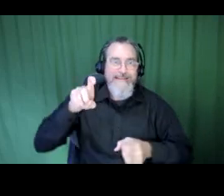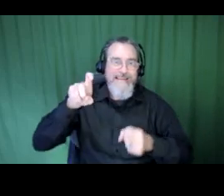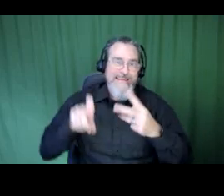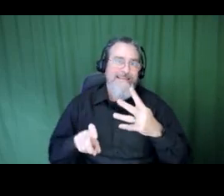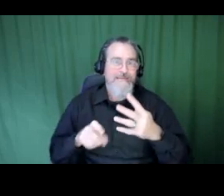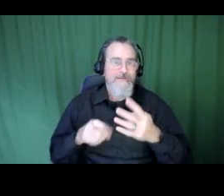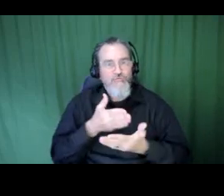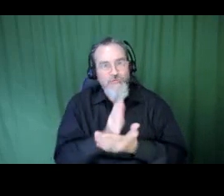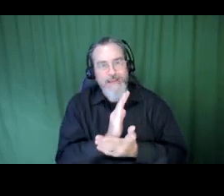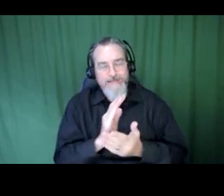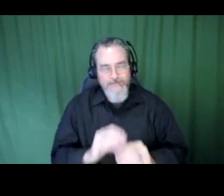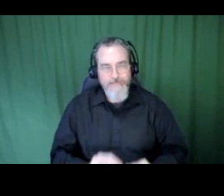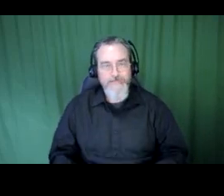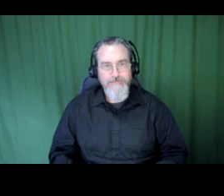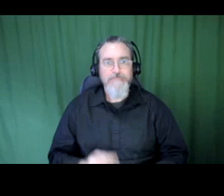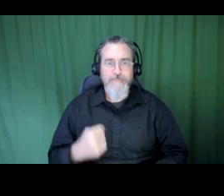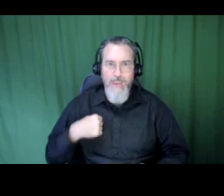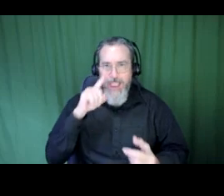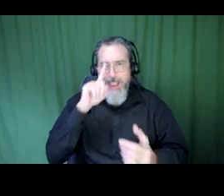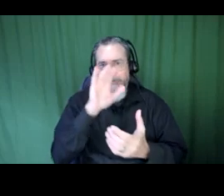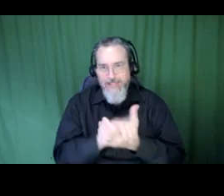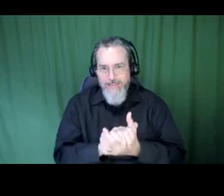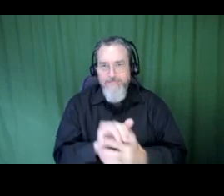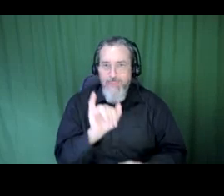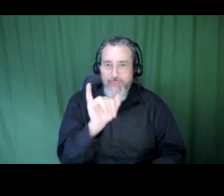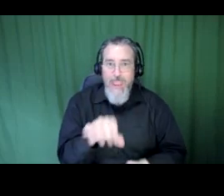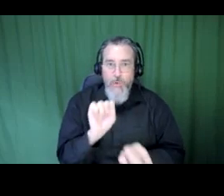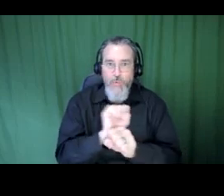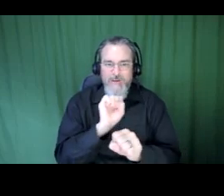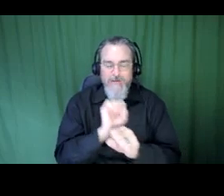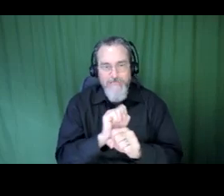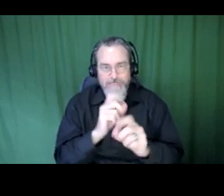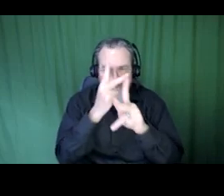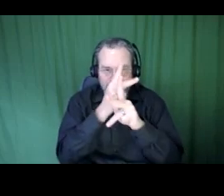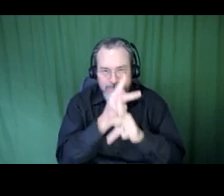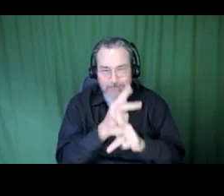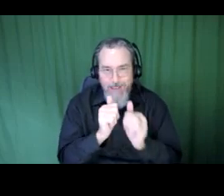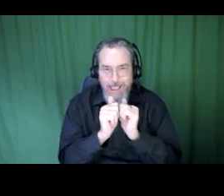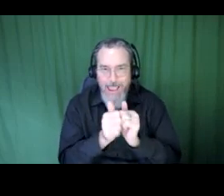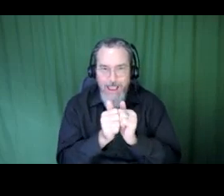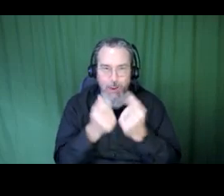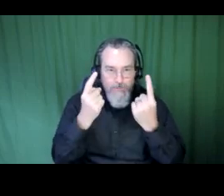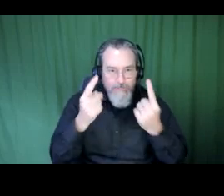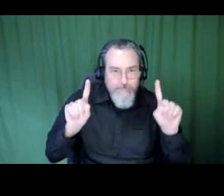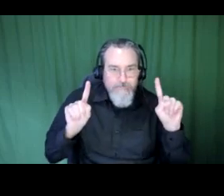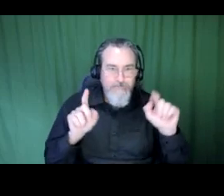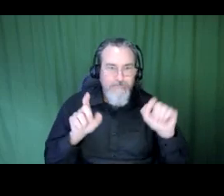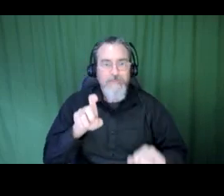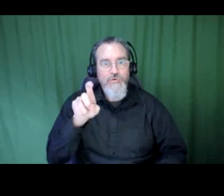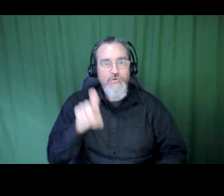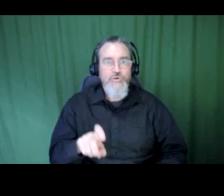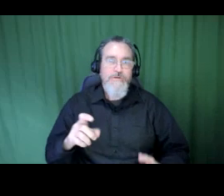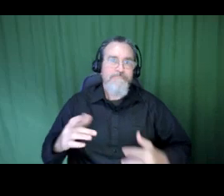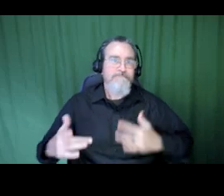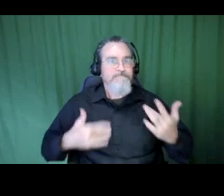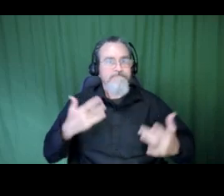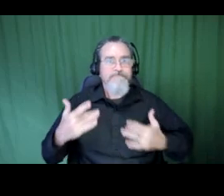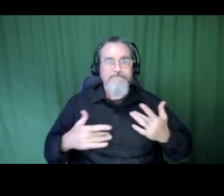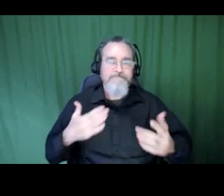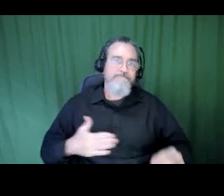I believe that doing that work and figuring out how to make that happen should be joyful and